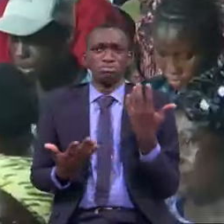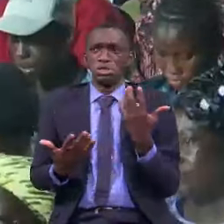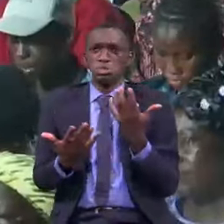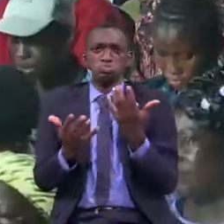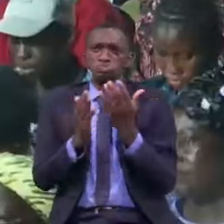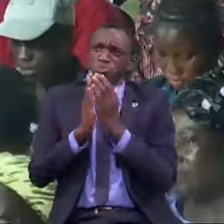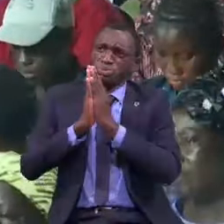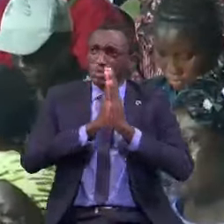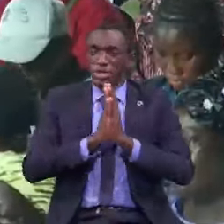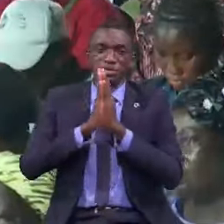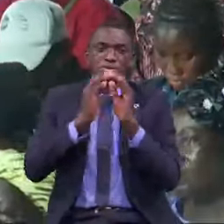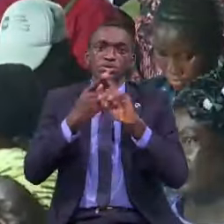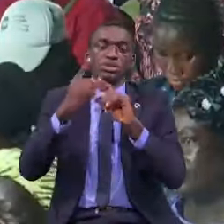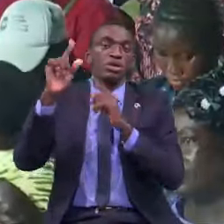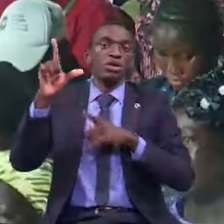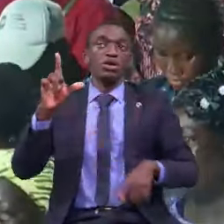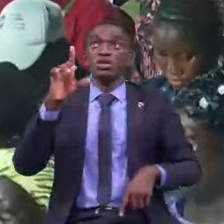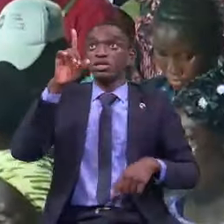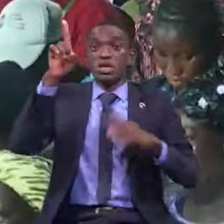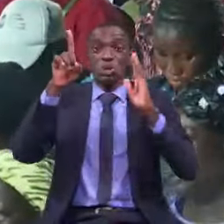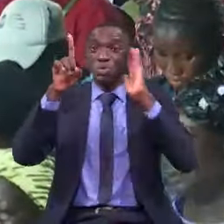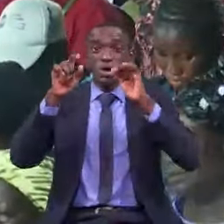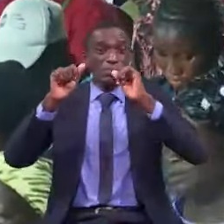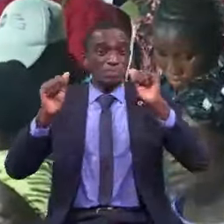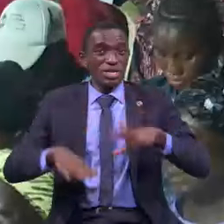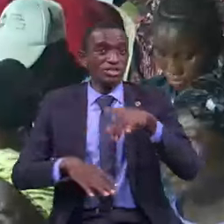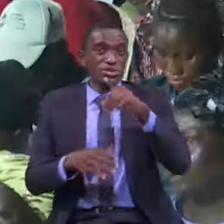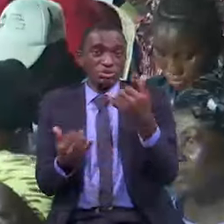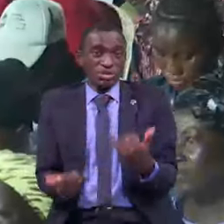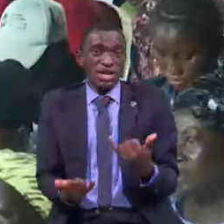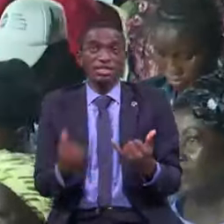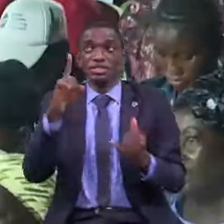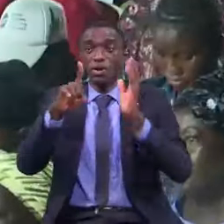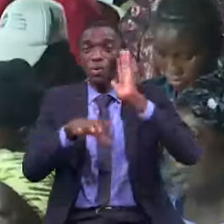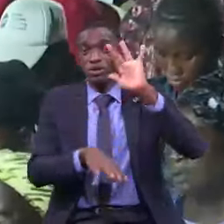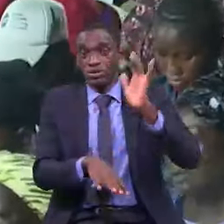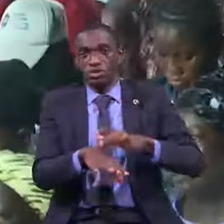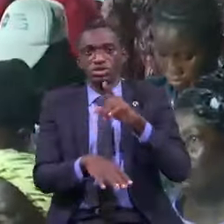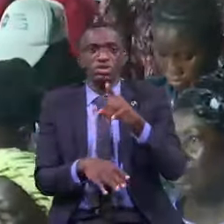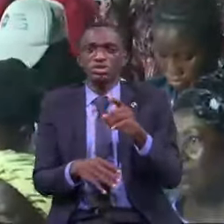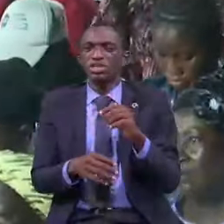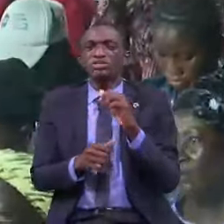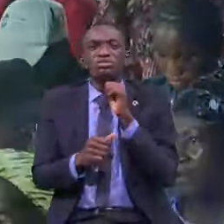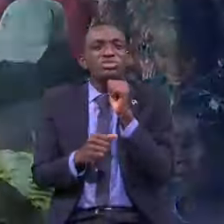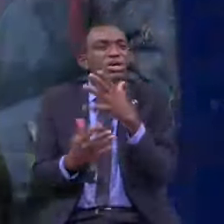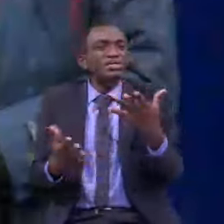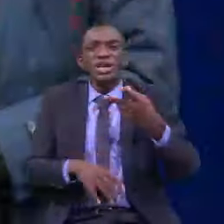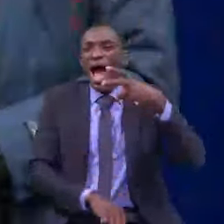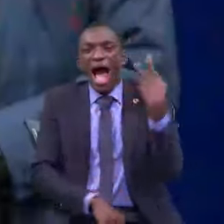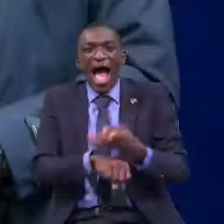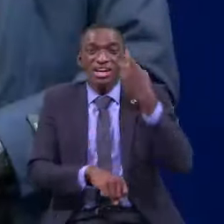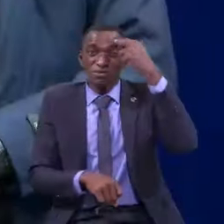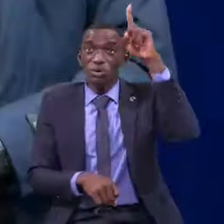tonight. And there is nothing impossible for God to do in your life tonight. Whatever needs a